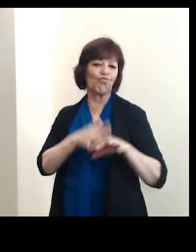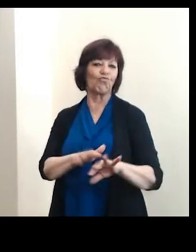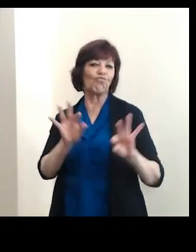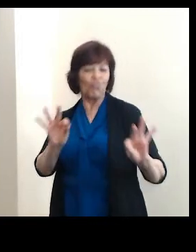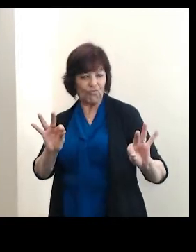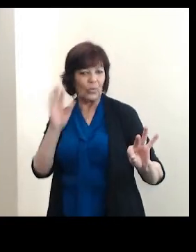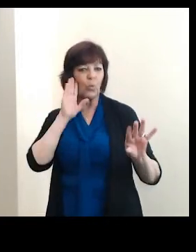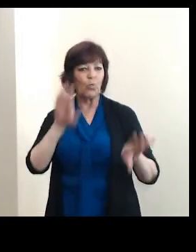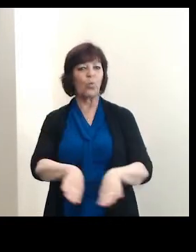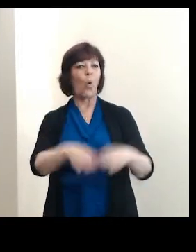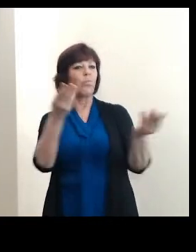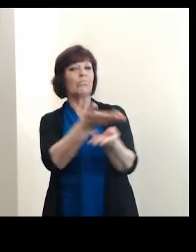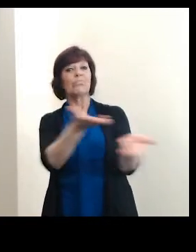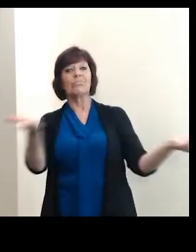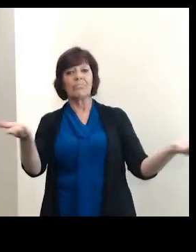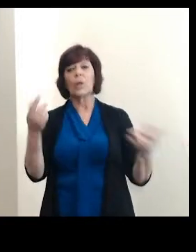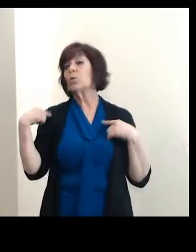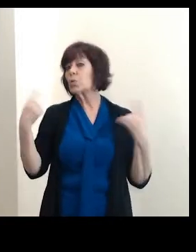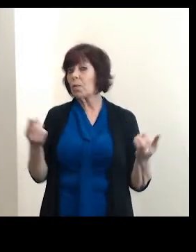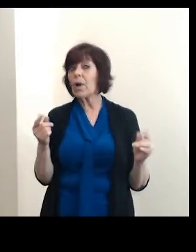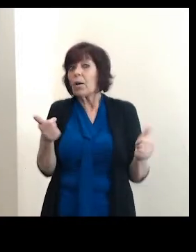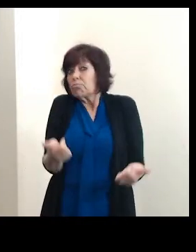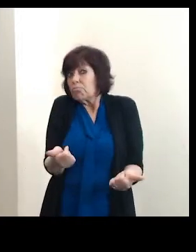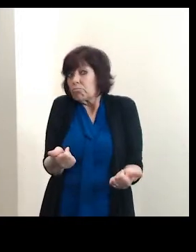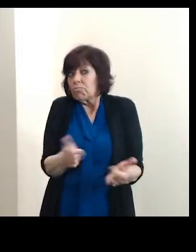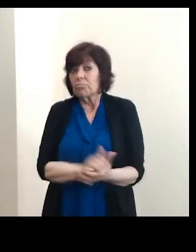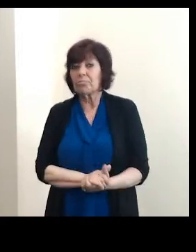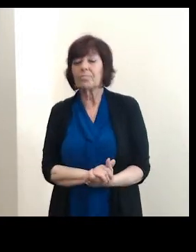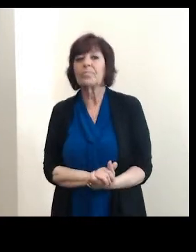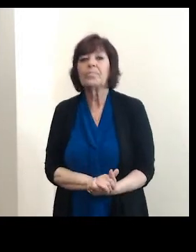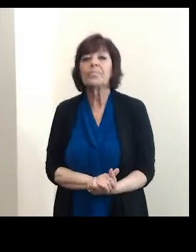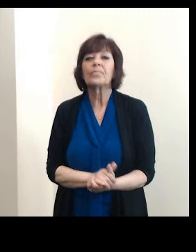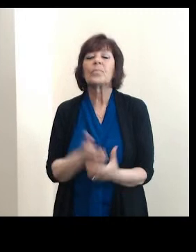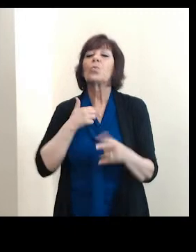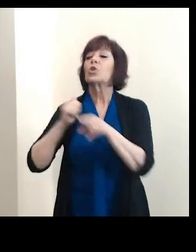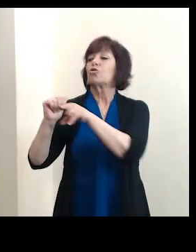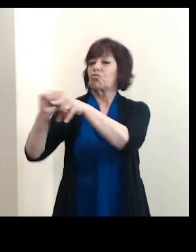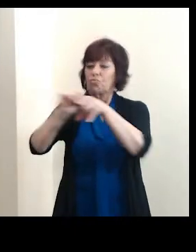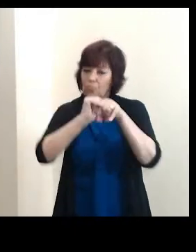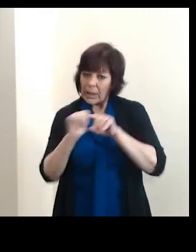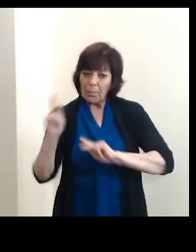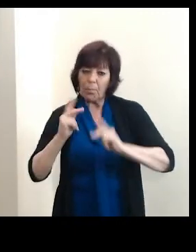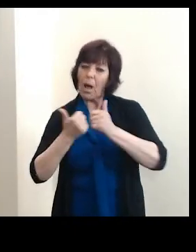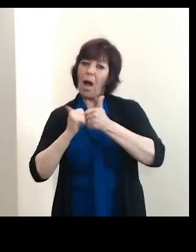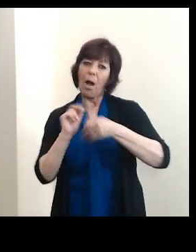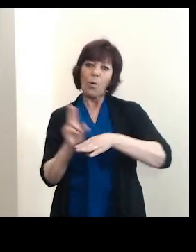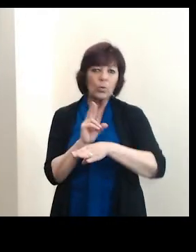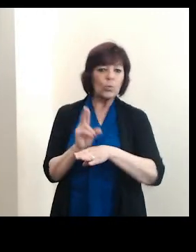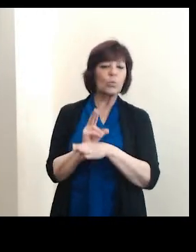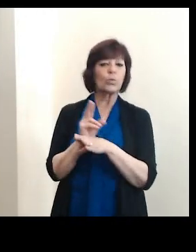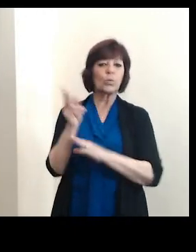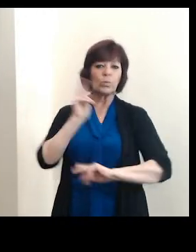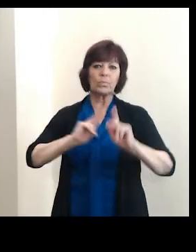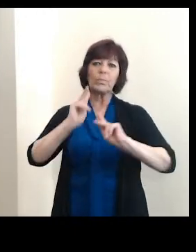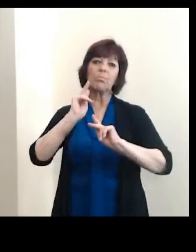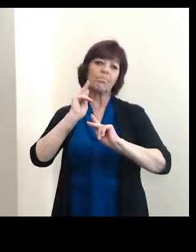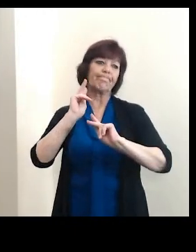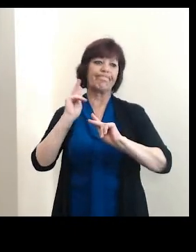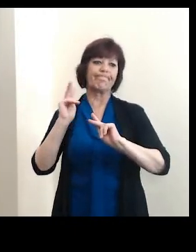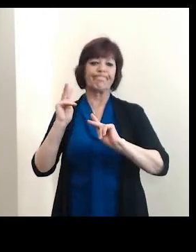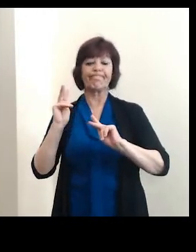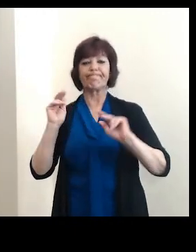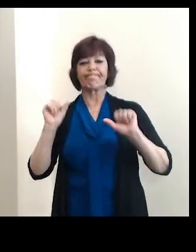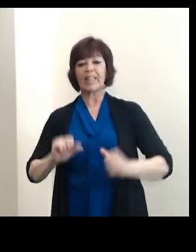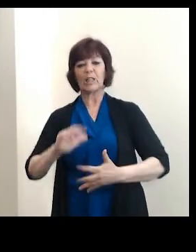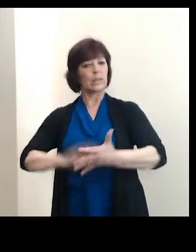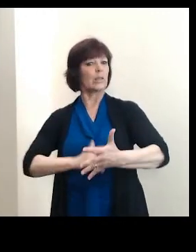okay. So far, it seems to be working good, so that's a good sign. We're training individuals on it so that the individuals will be